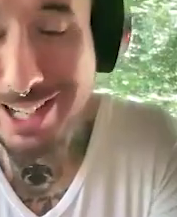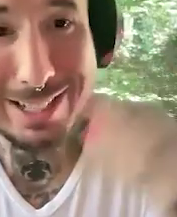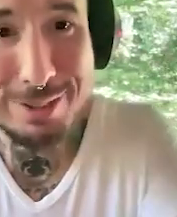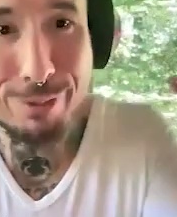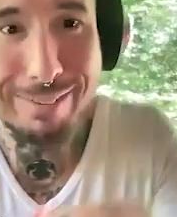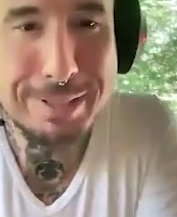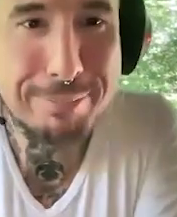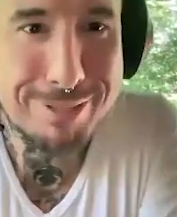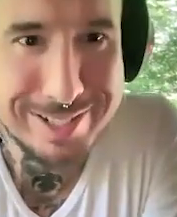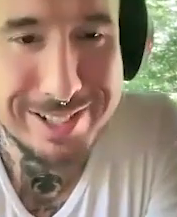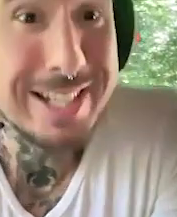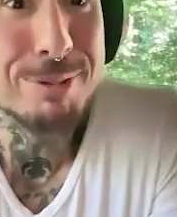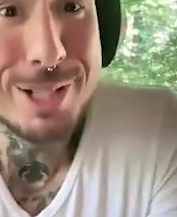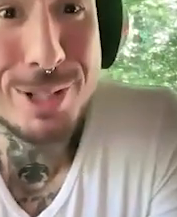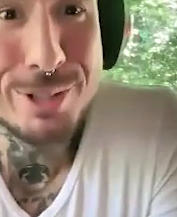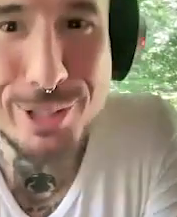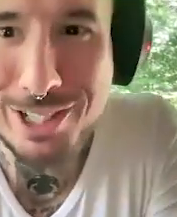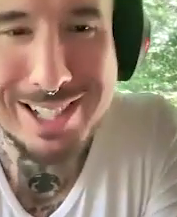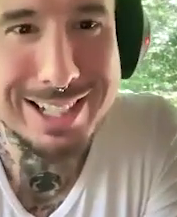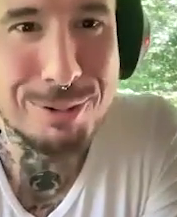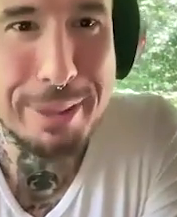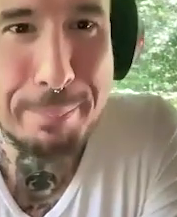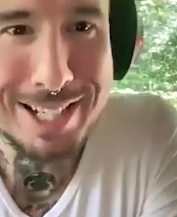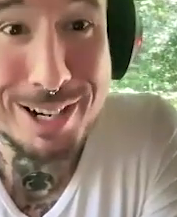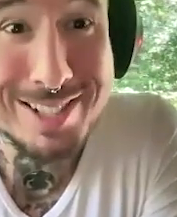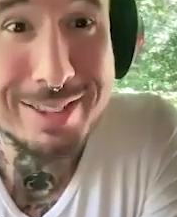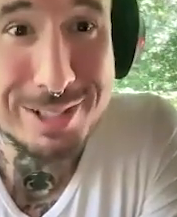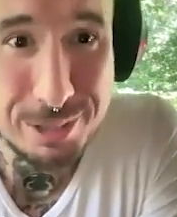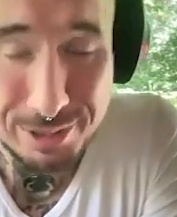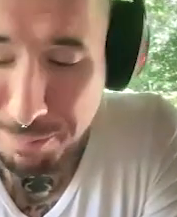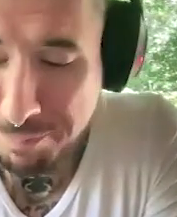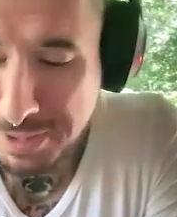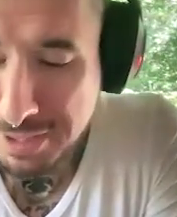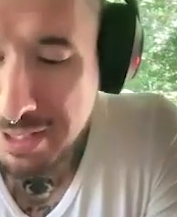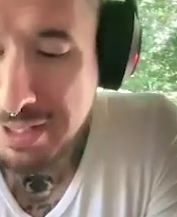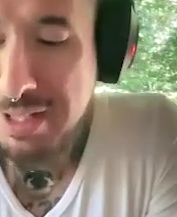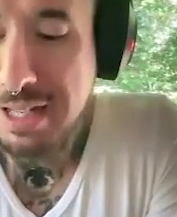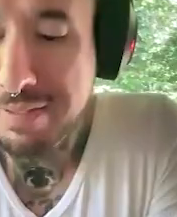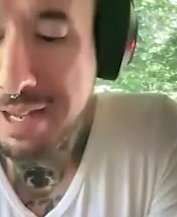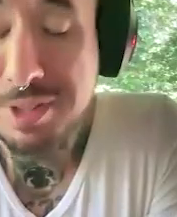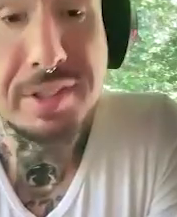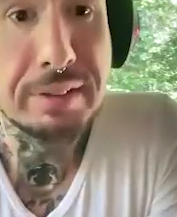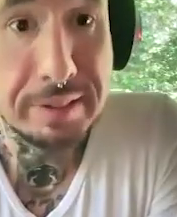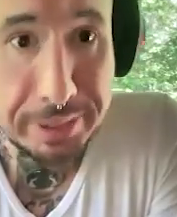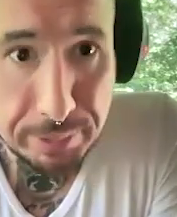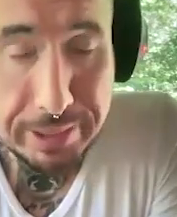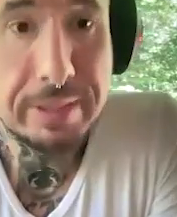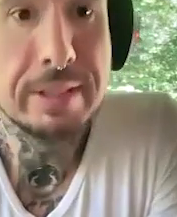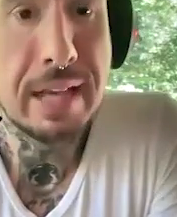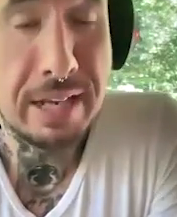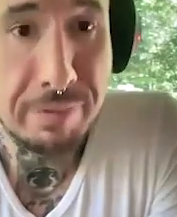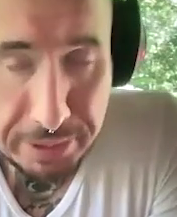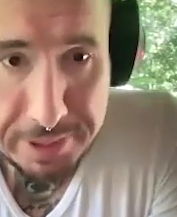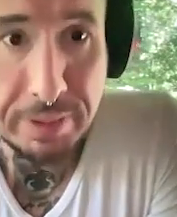super excited. I get to finally be a princess. That's why I chose to do it, because I get to wear the pink dress and the tutu. And that was